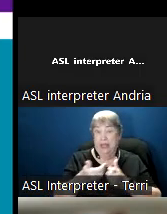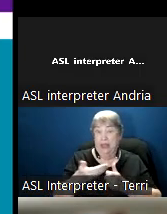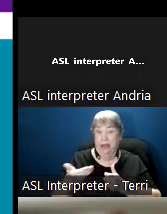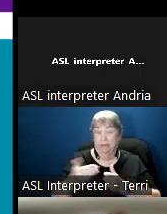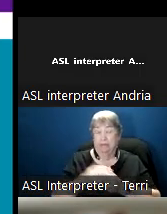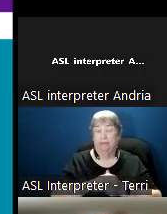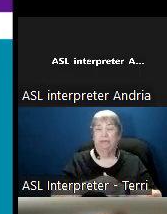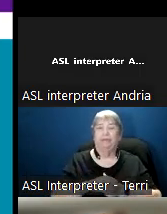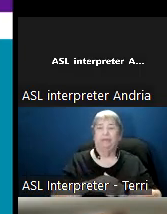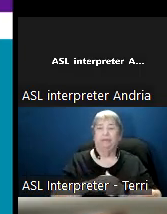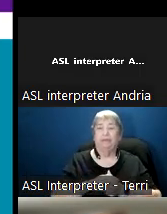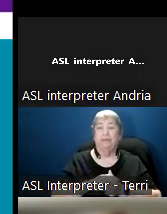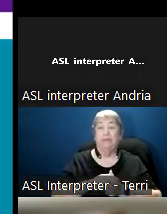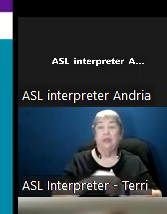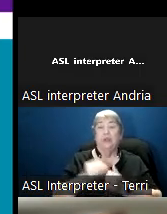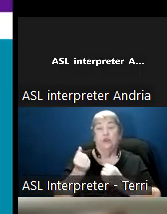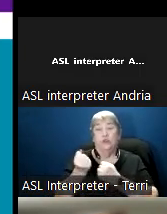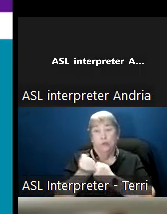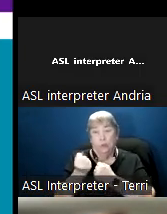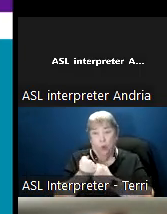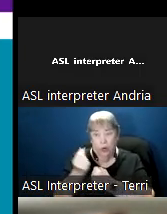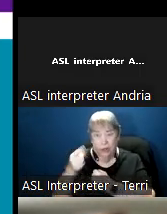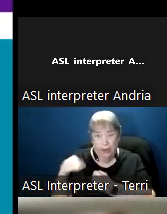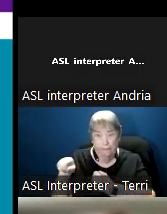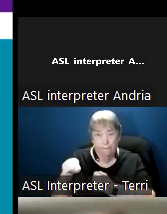about supporting them.